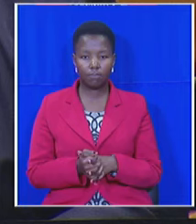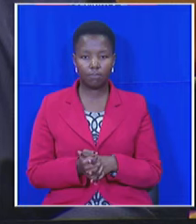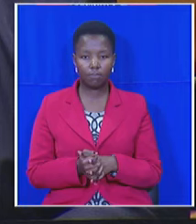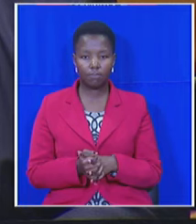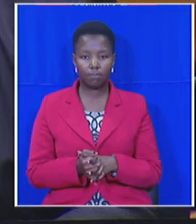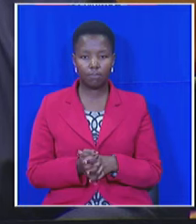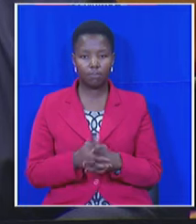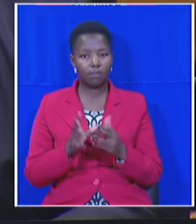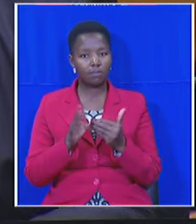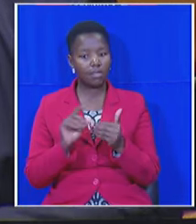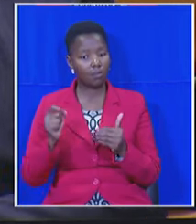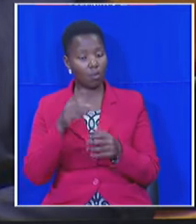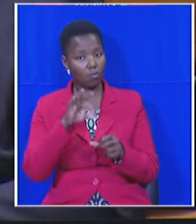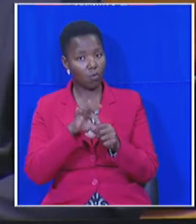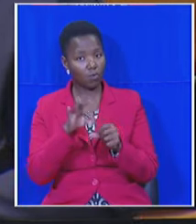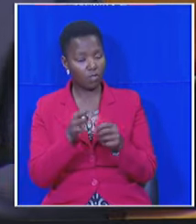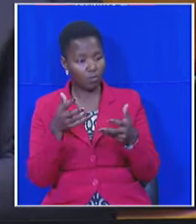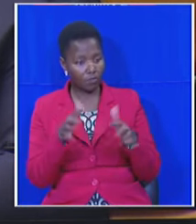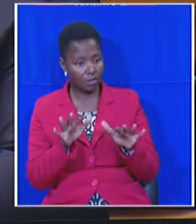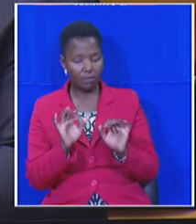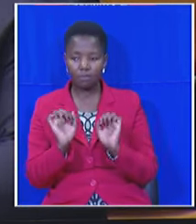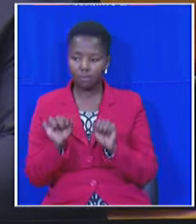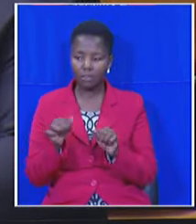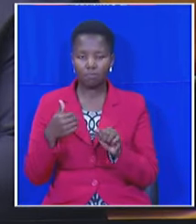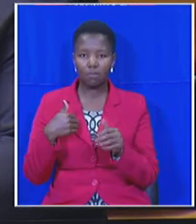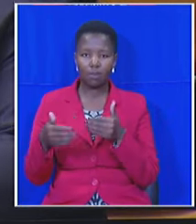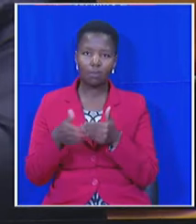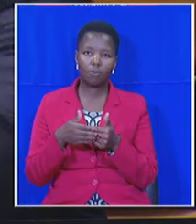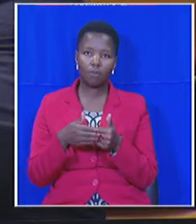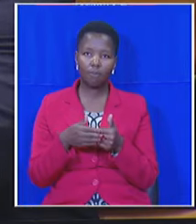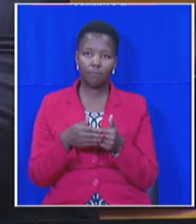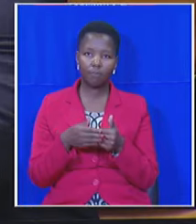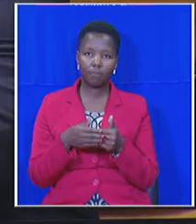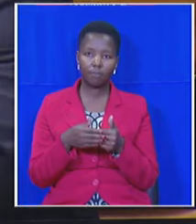Have all members voted? Voting is now closed.